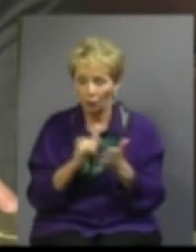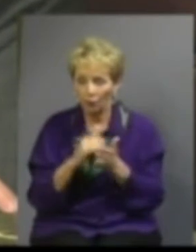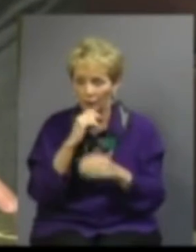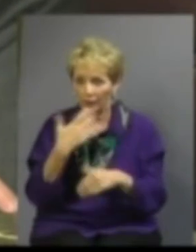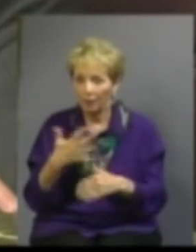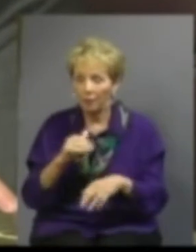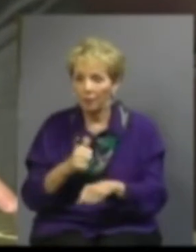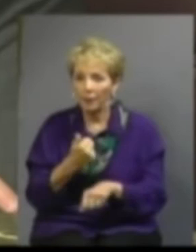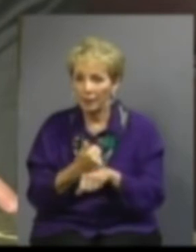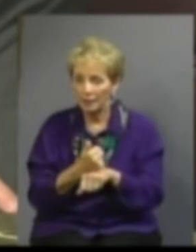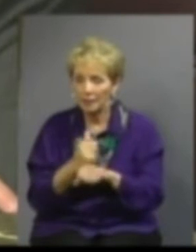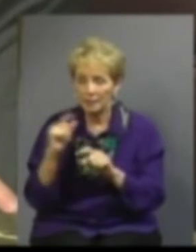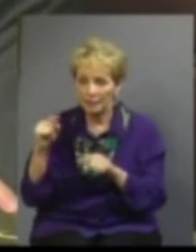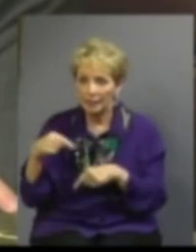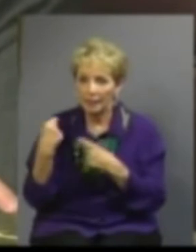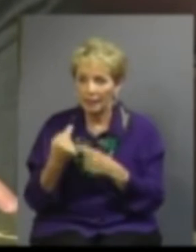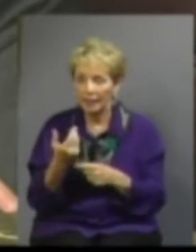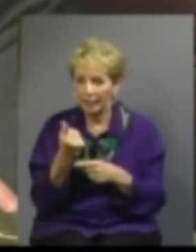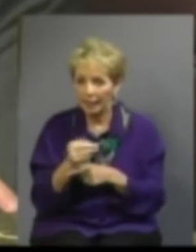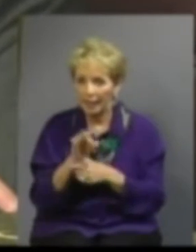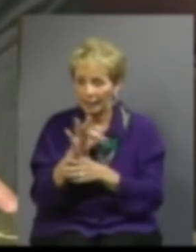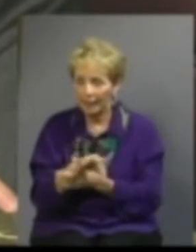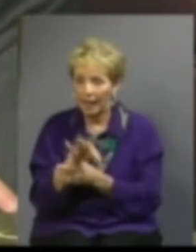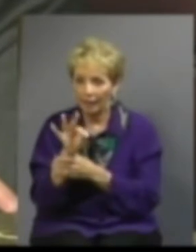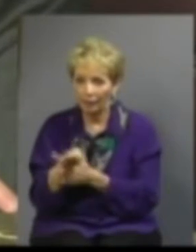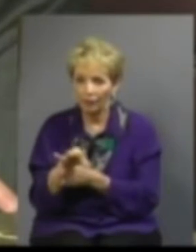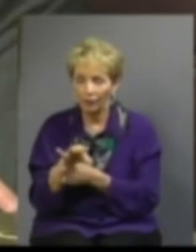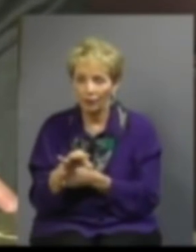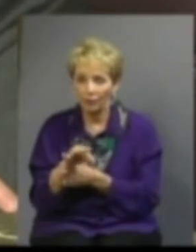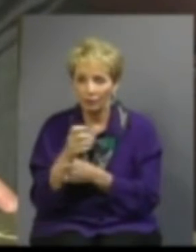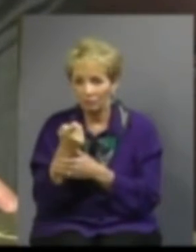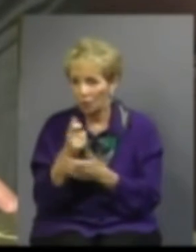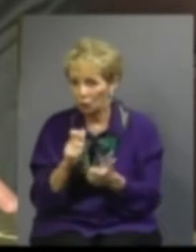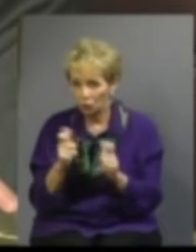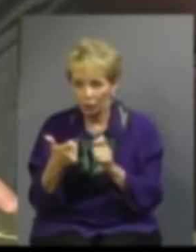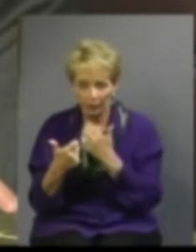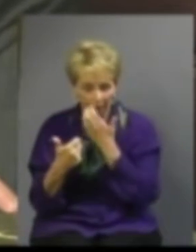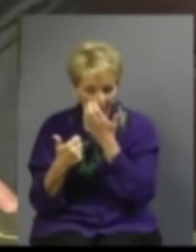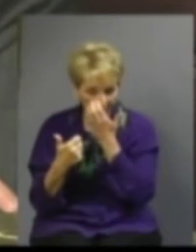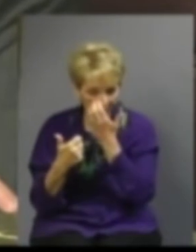place basically since about 1999 with very little change.